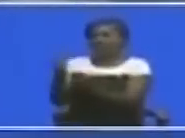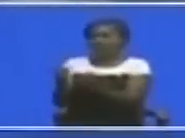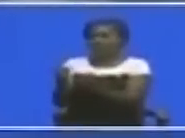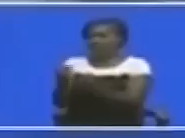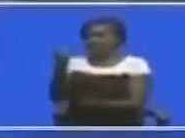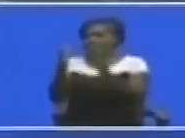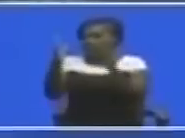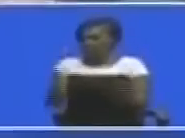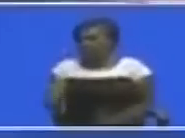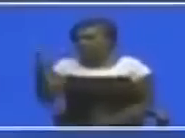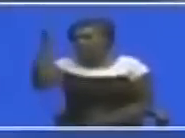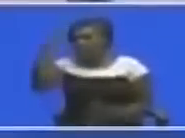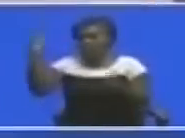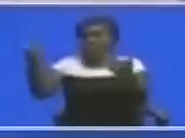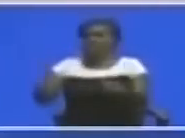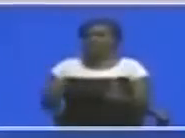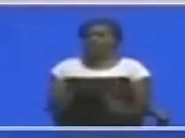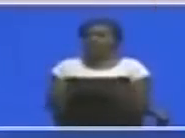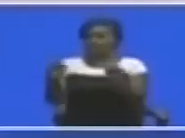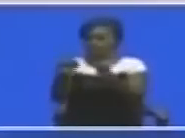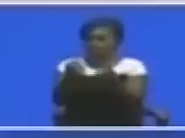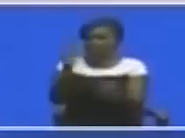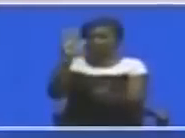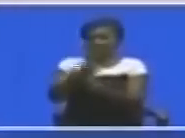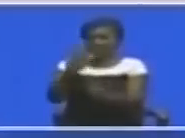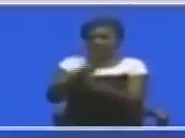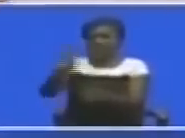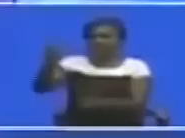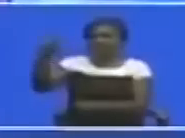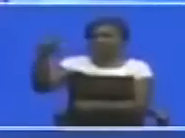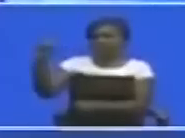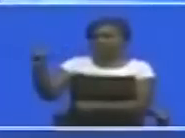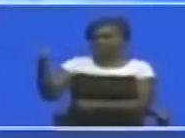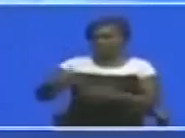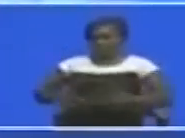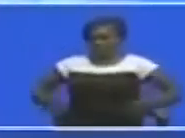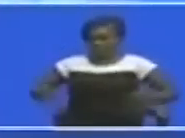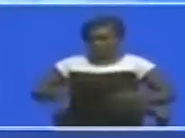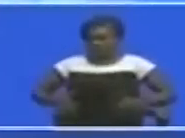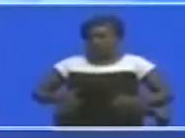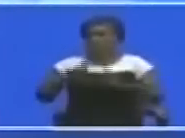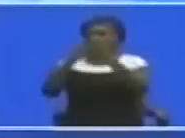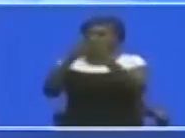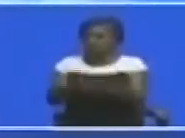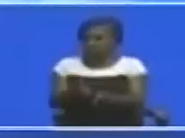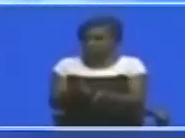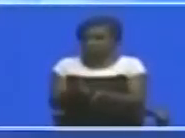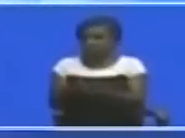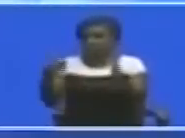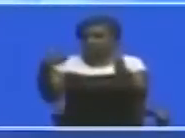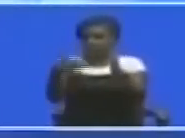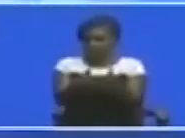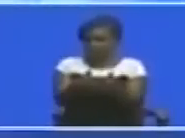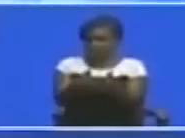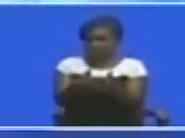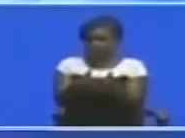of the driver is still unknown. Now, following that incident, most of the NGOs operating in the refugee camps are reported to have halted their